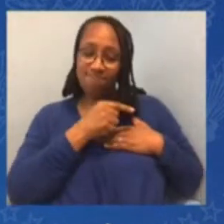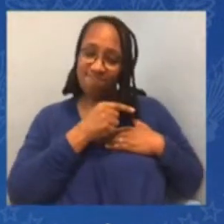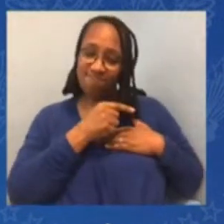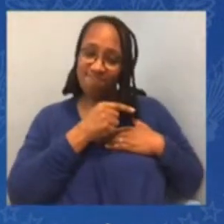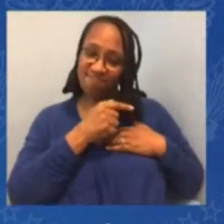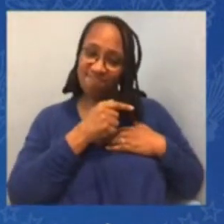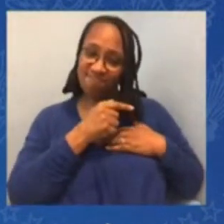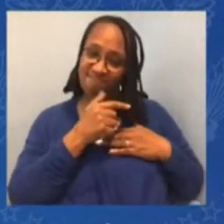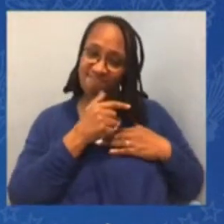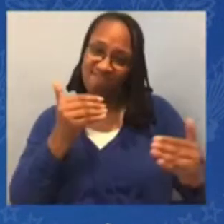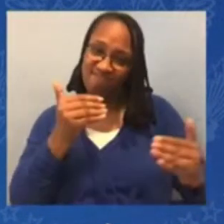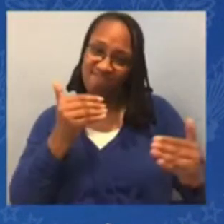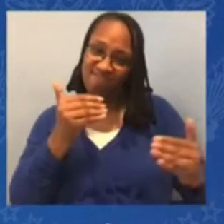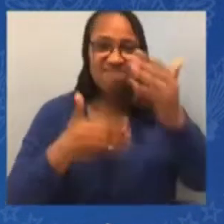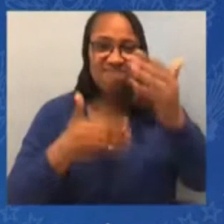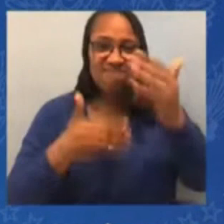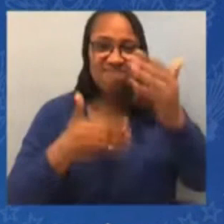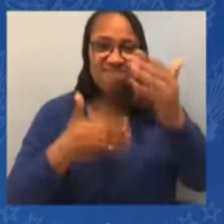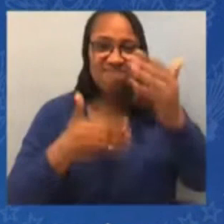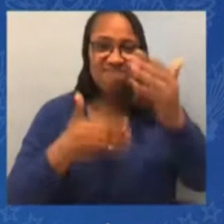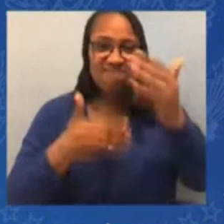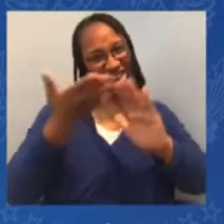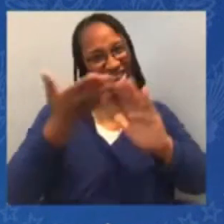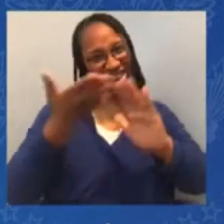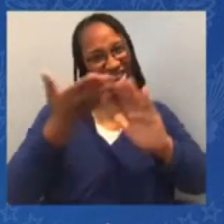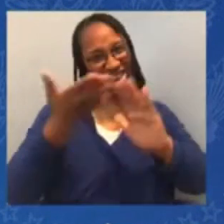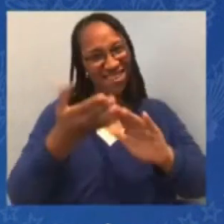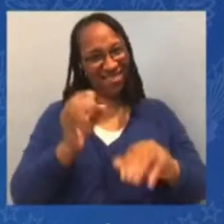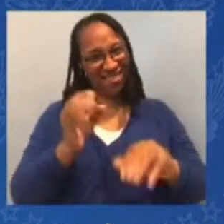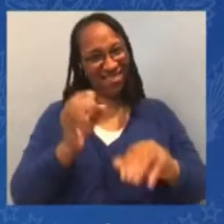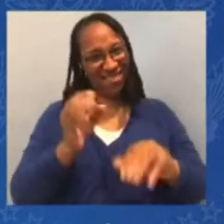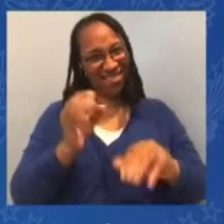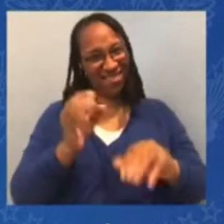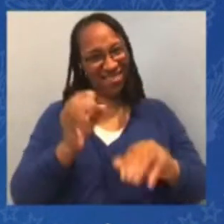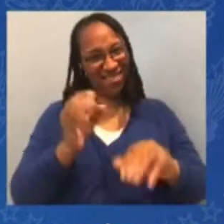Only by about 20 points or something. Something like that.